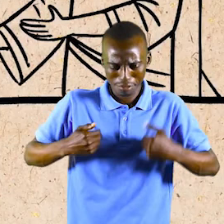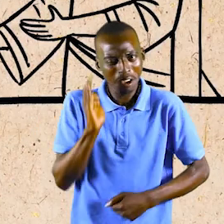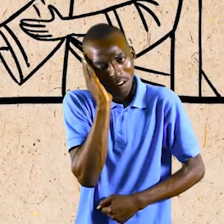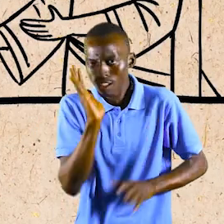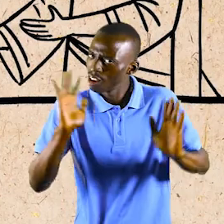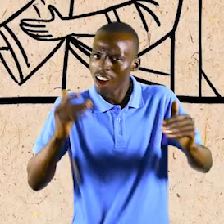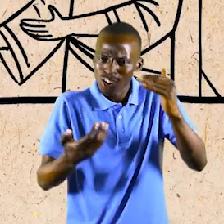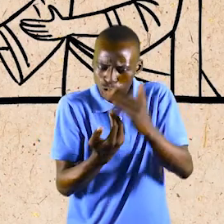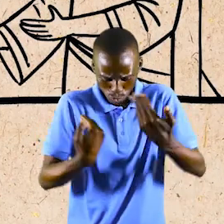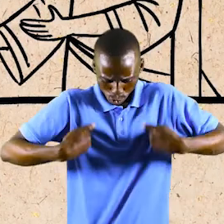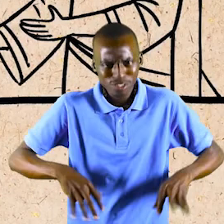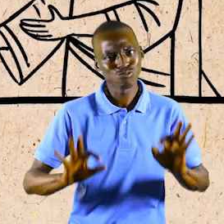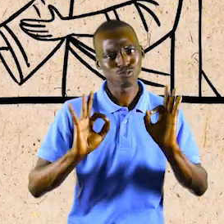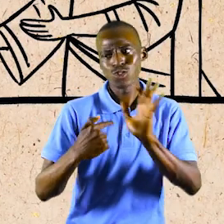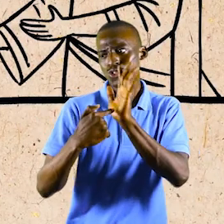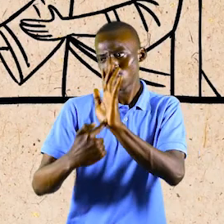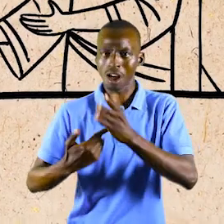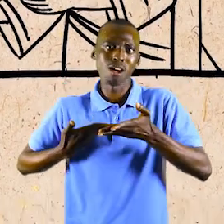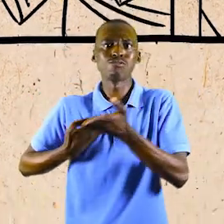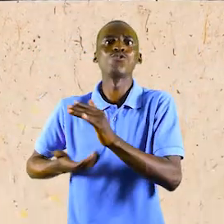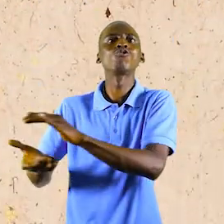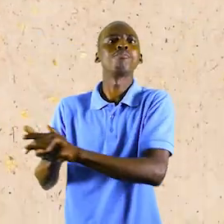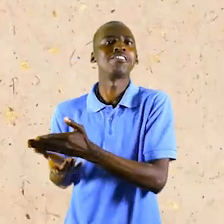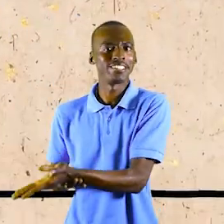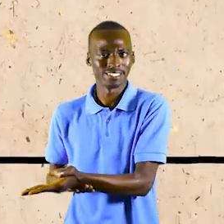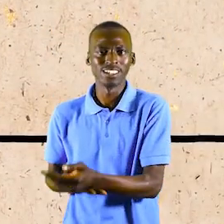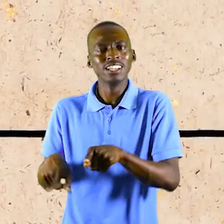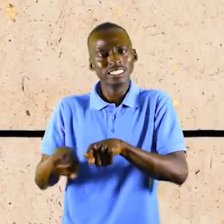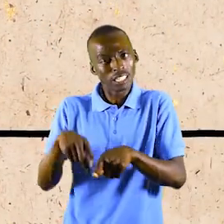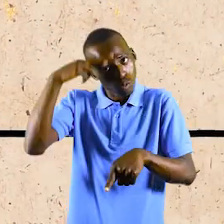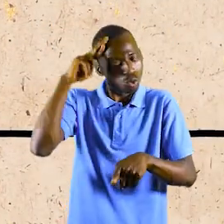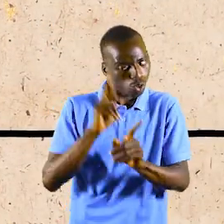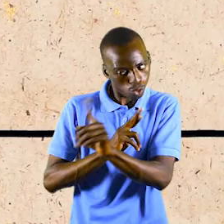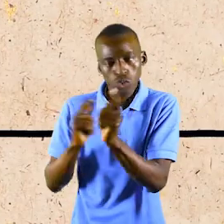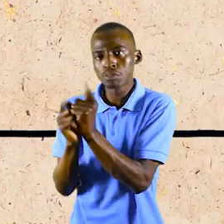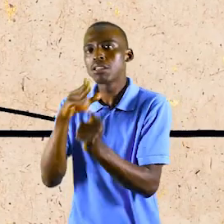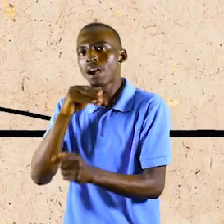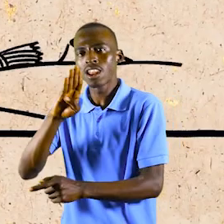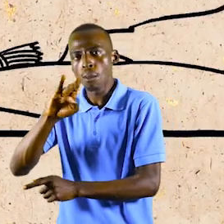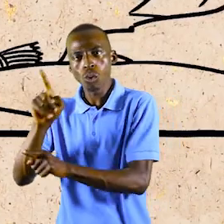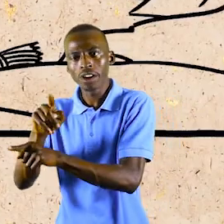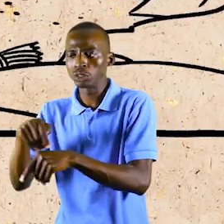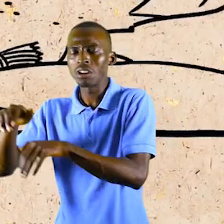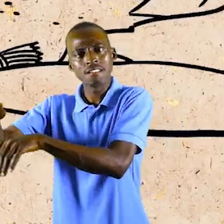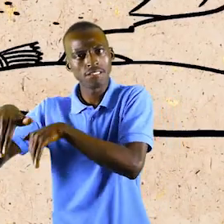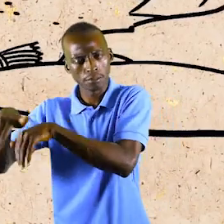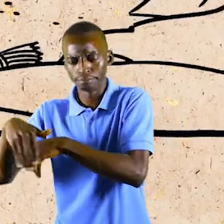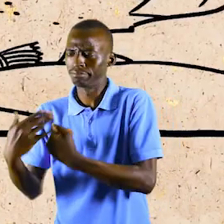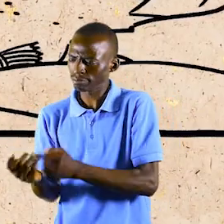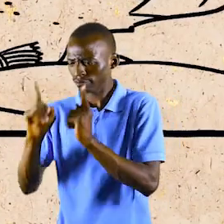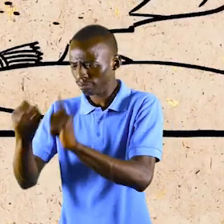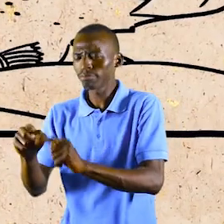widow, and she's going to show signs that she's available to be married. And so Ruth goes to meet Boaz on the farm that night. And